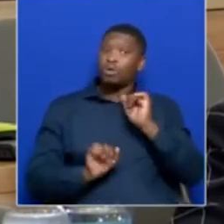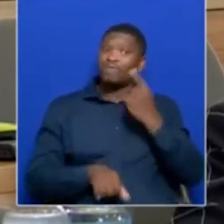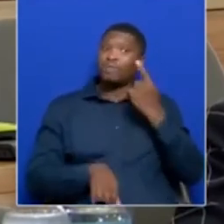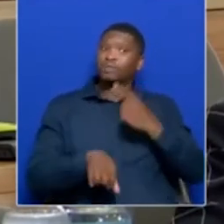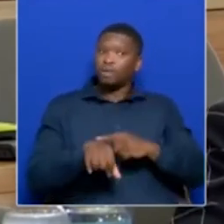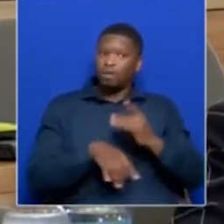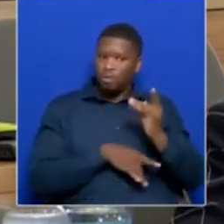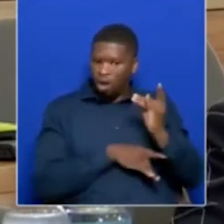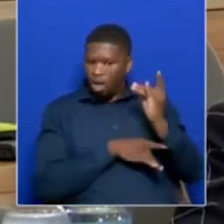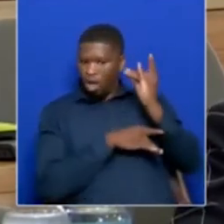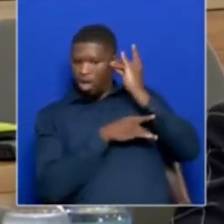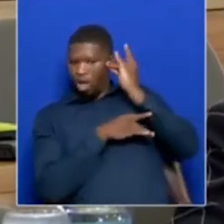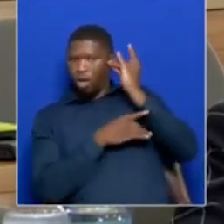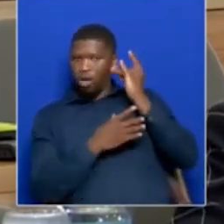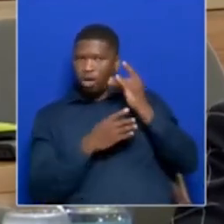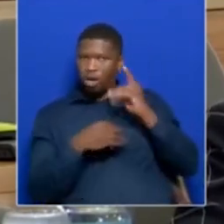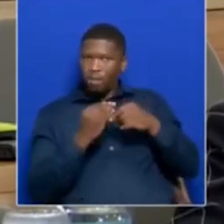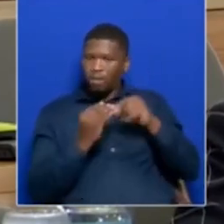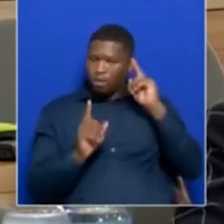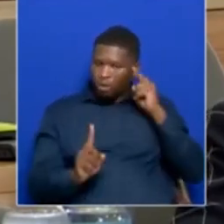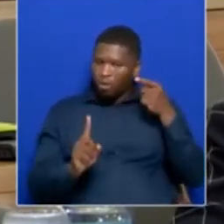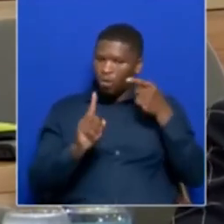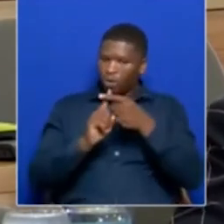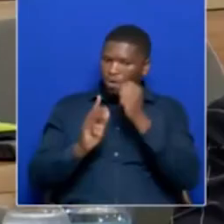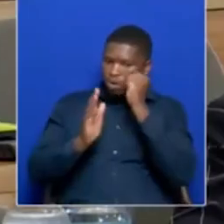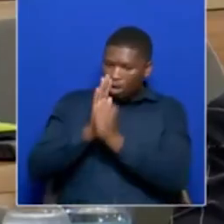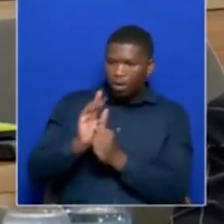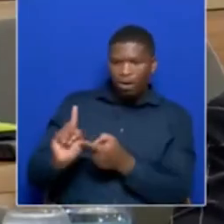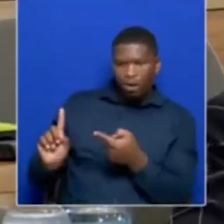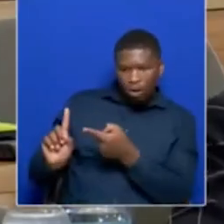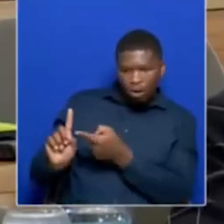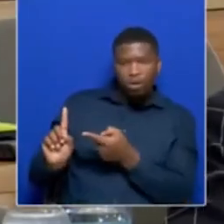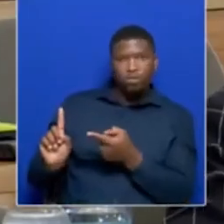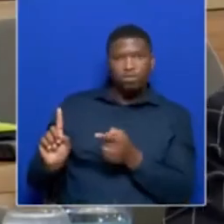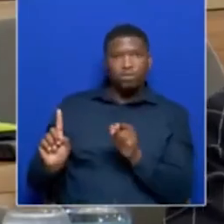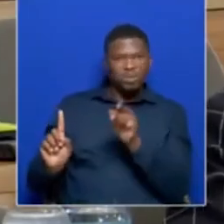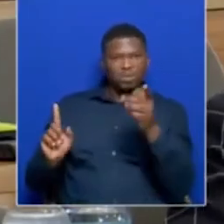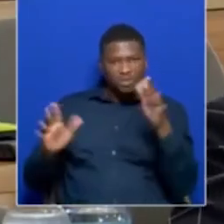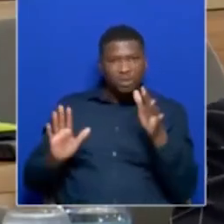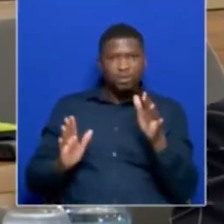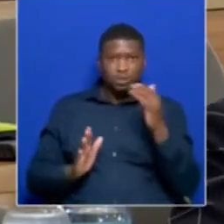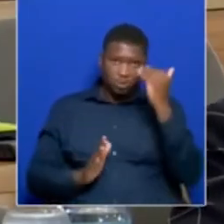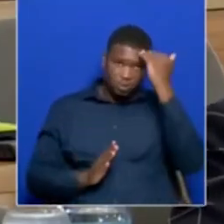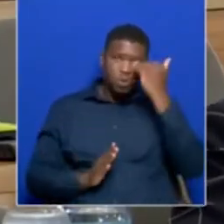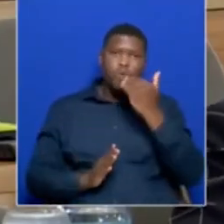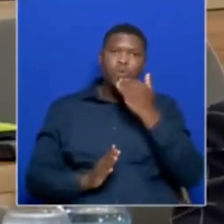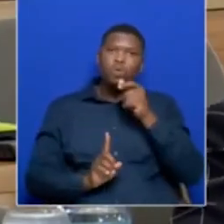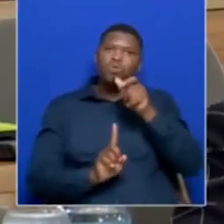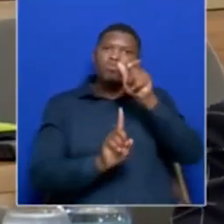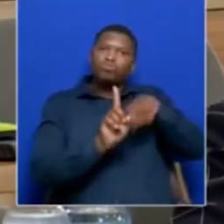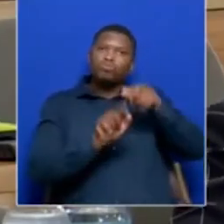told who the people that would carry it out were?